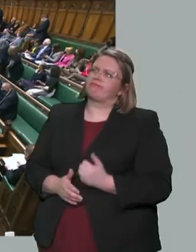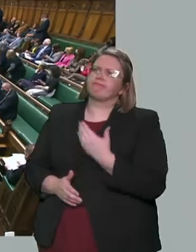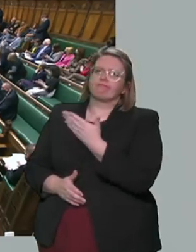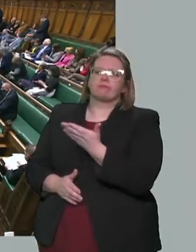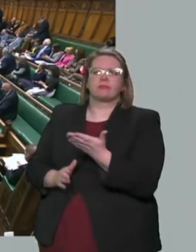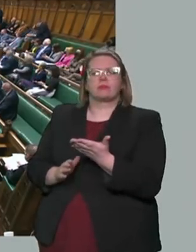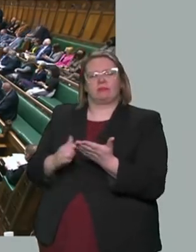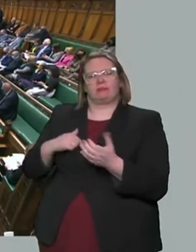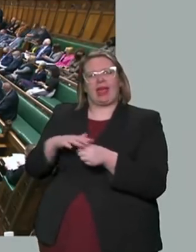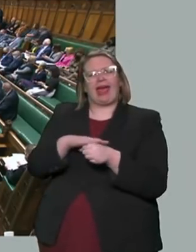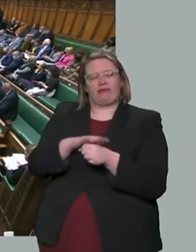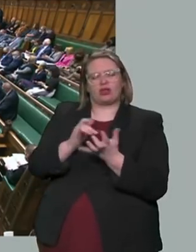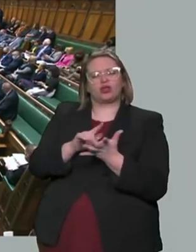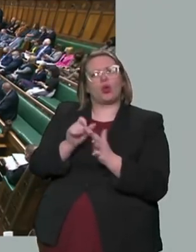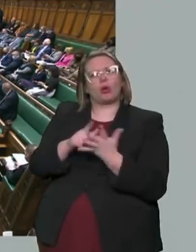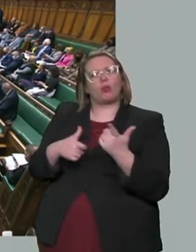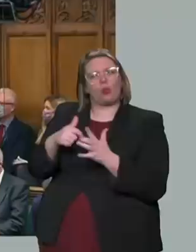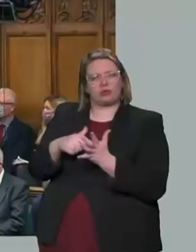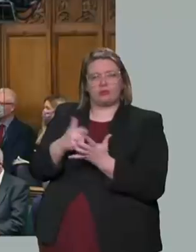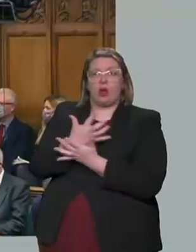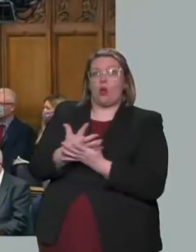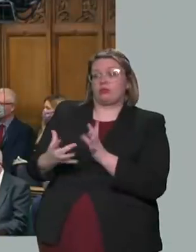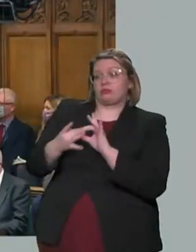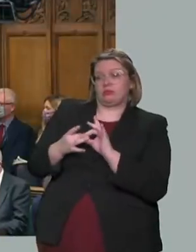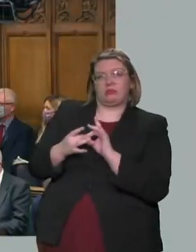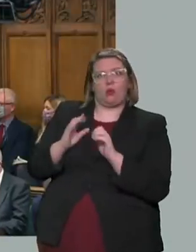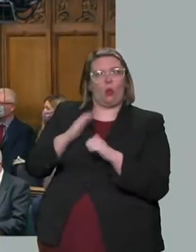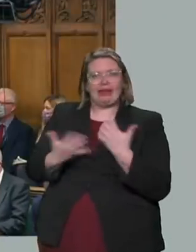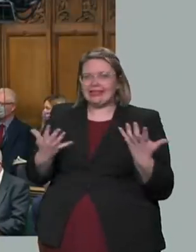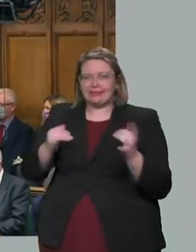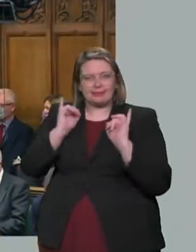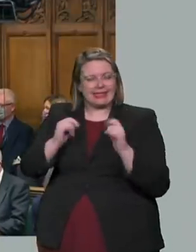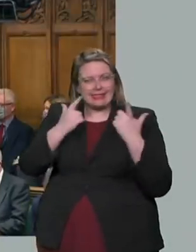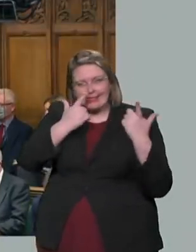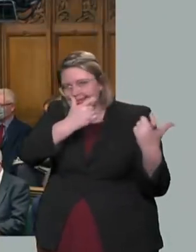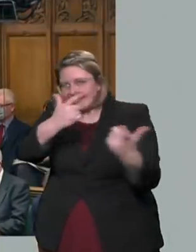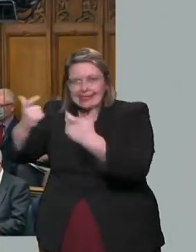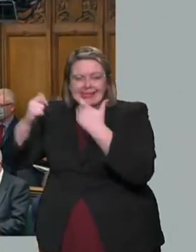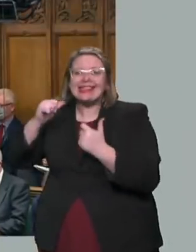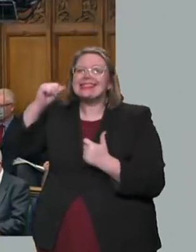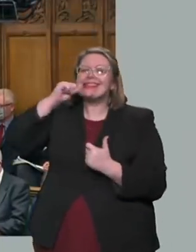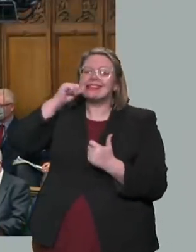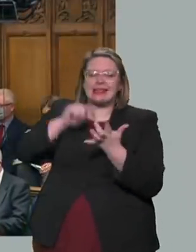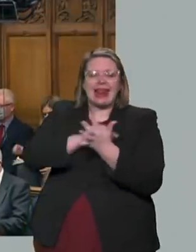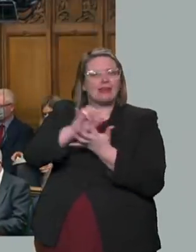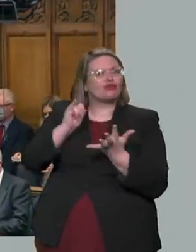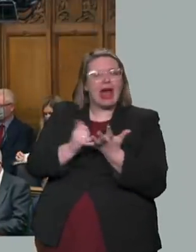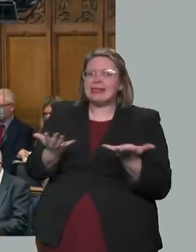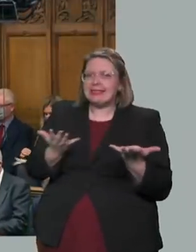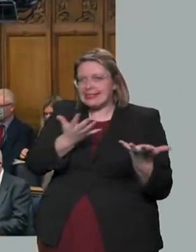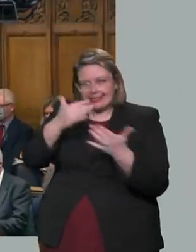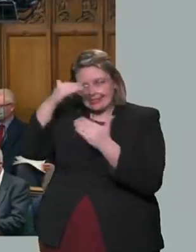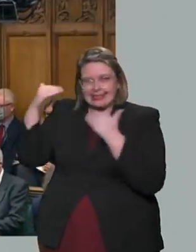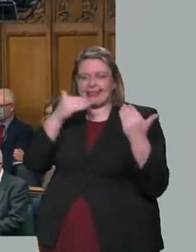in my Stockport constituency have contacted me about the lack of NHS dentists and the prohibitive cost of private dental treatment. Just a few weeks ago,